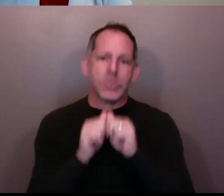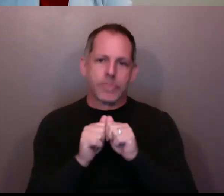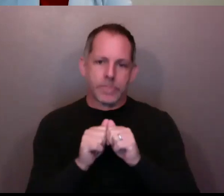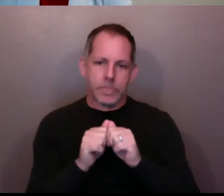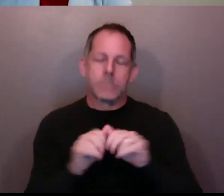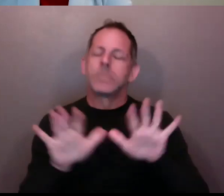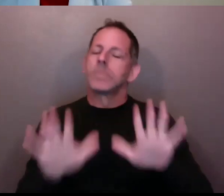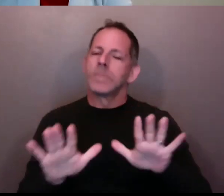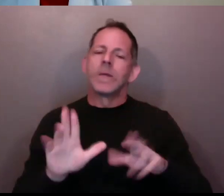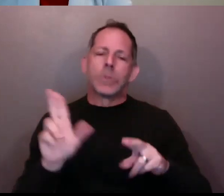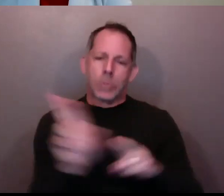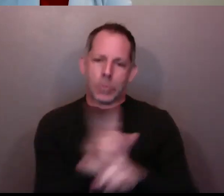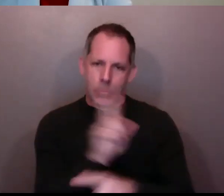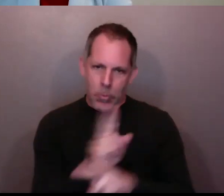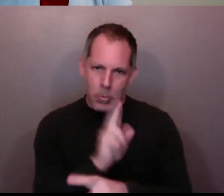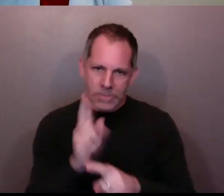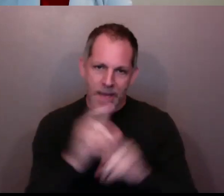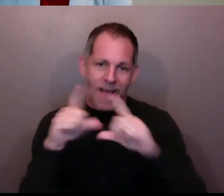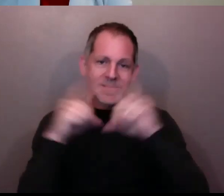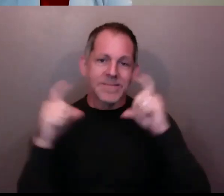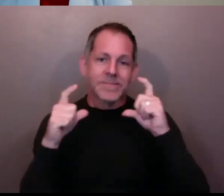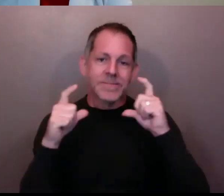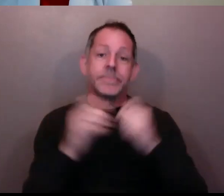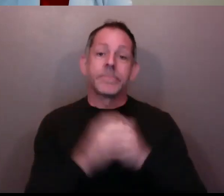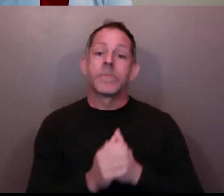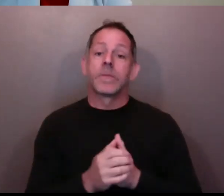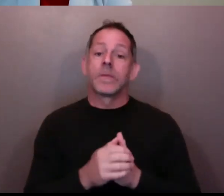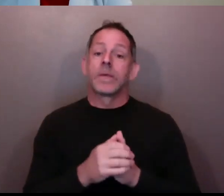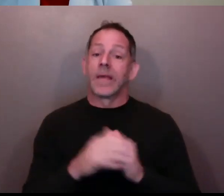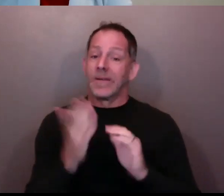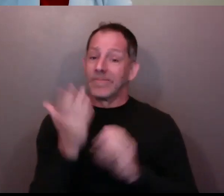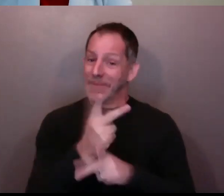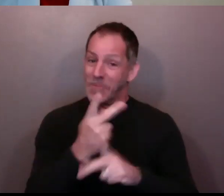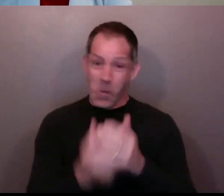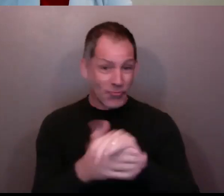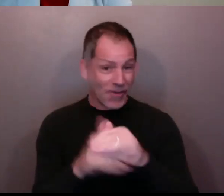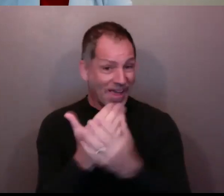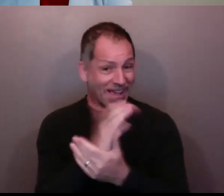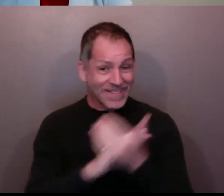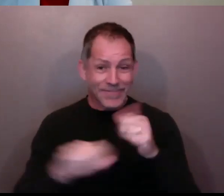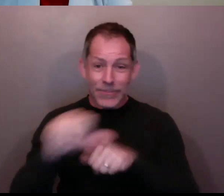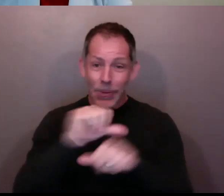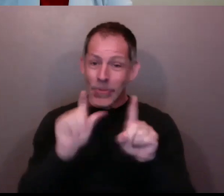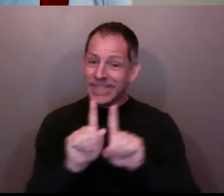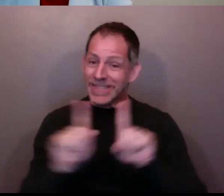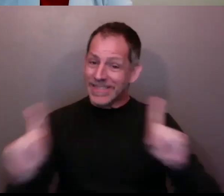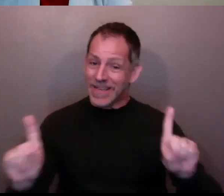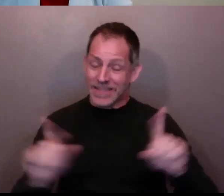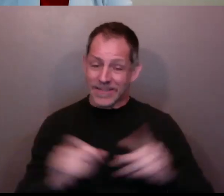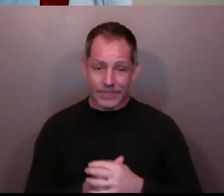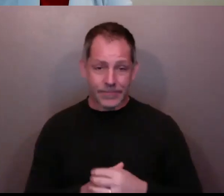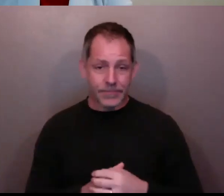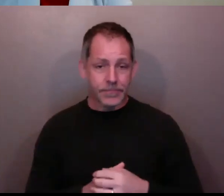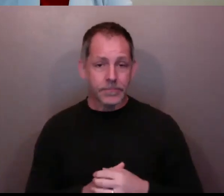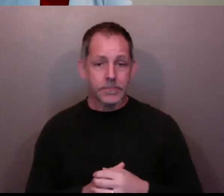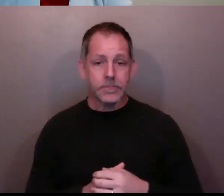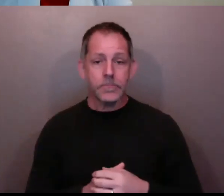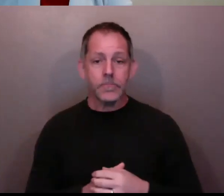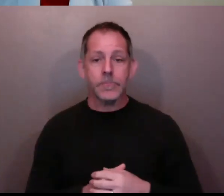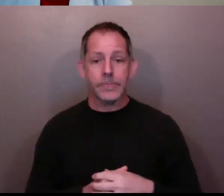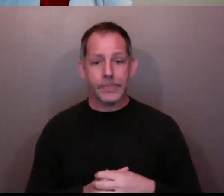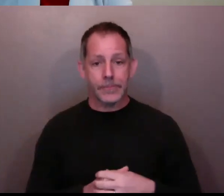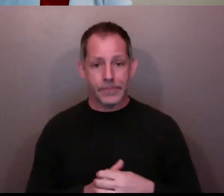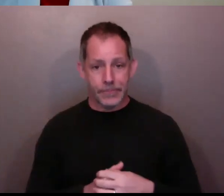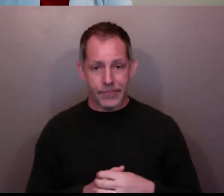more than encourage others around you to do the same. Socially distance, we can really conquer this by being